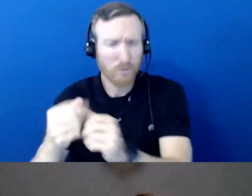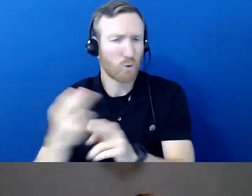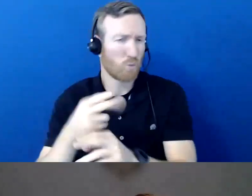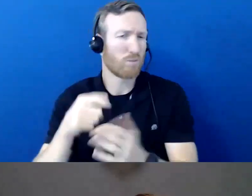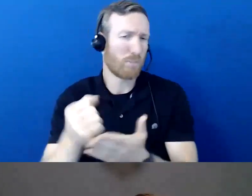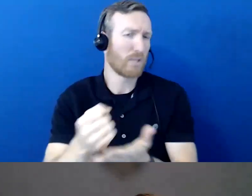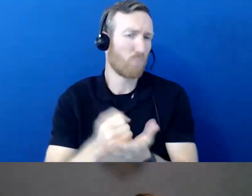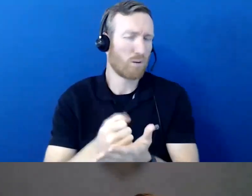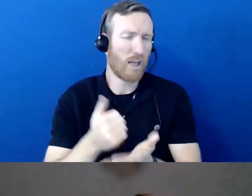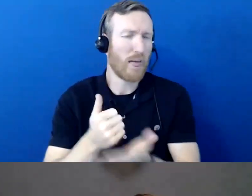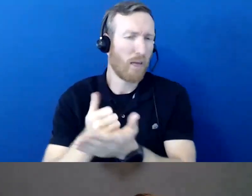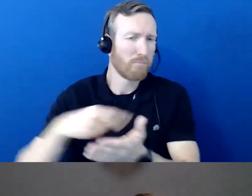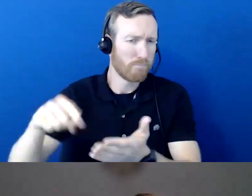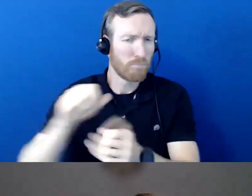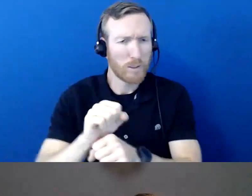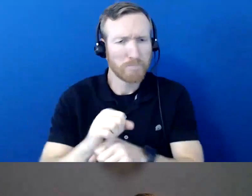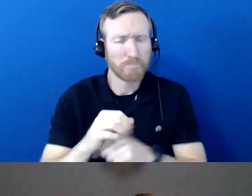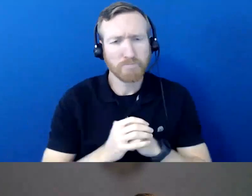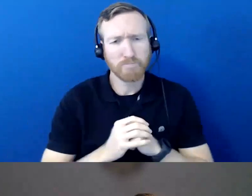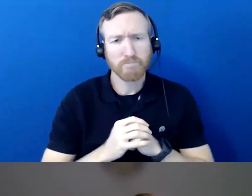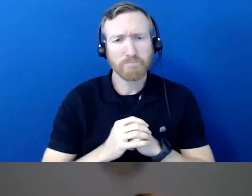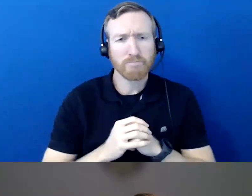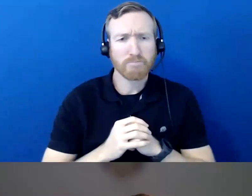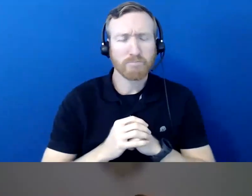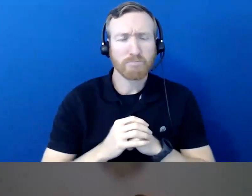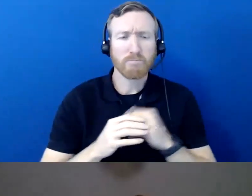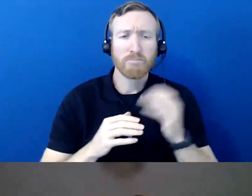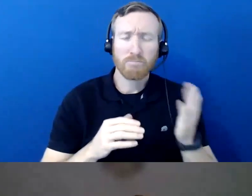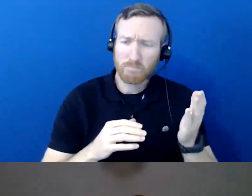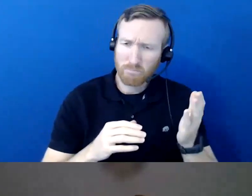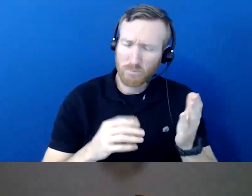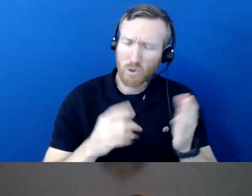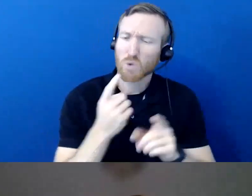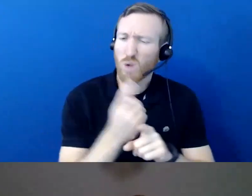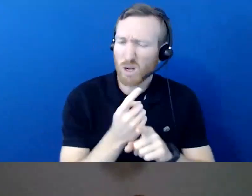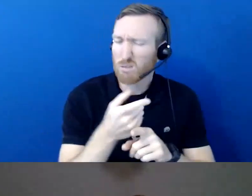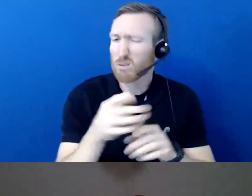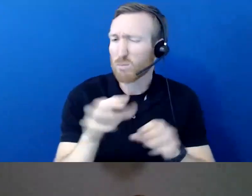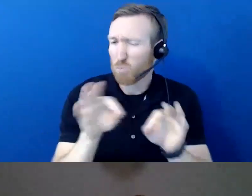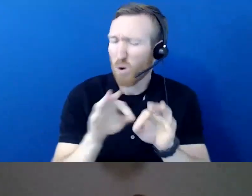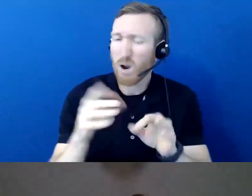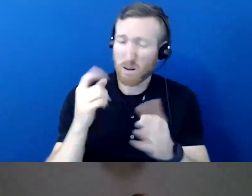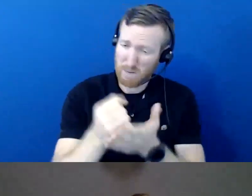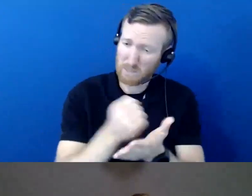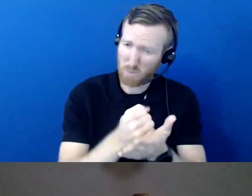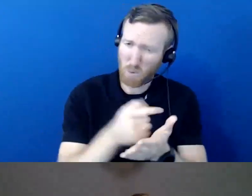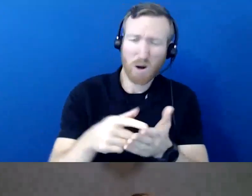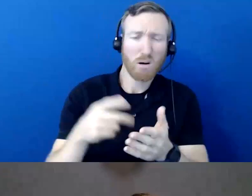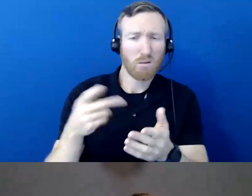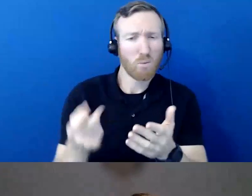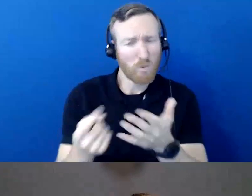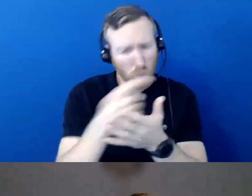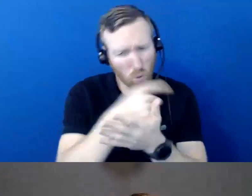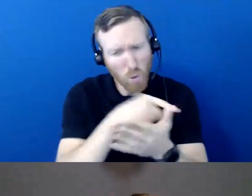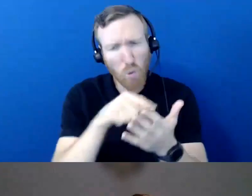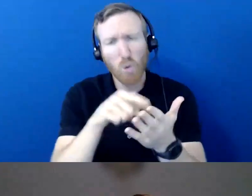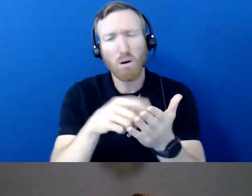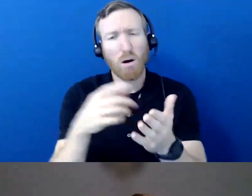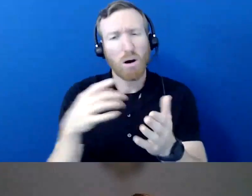Thank you. It is important to keep the passport up to date, as both Ashley and Missy have